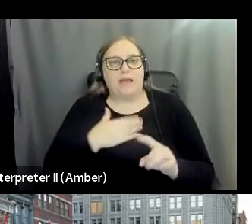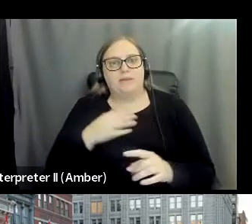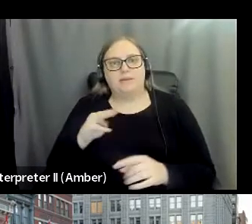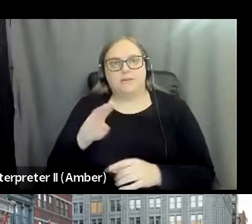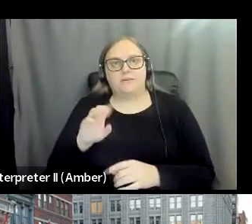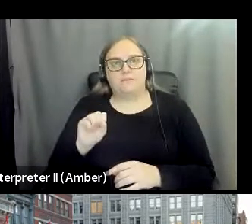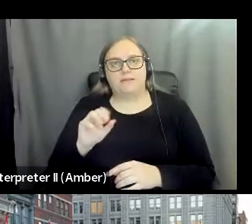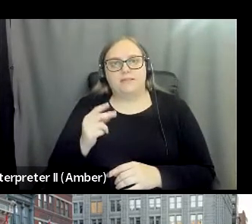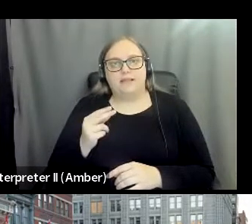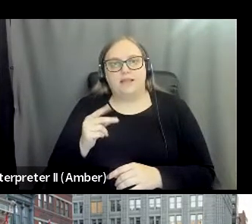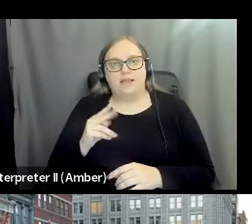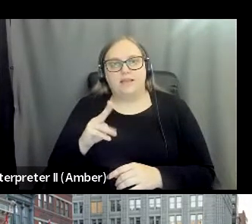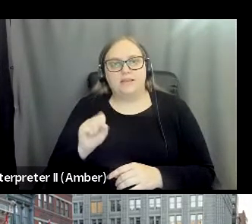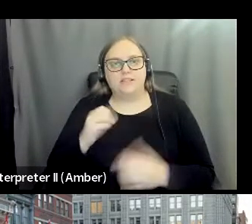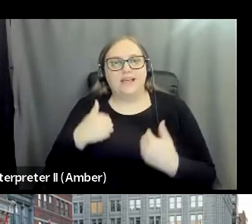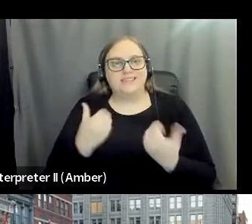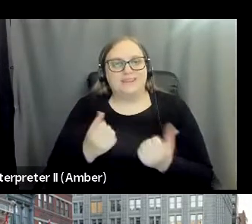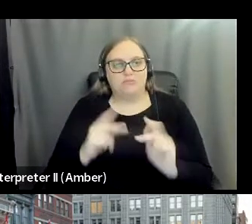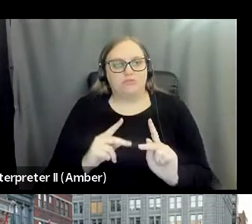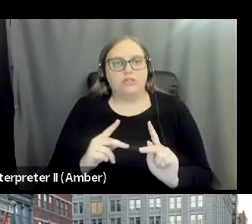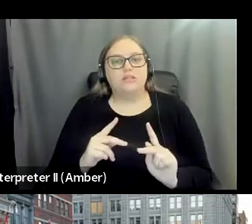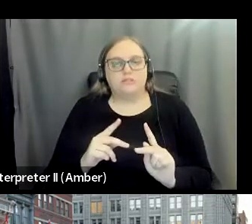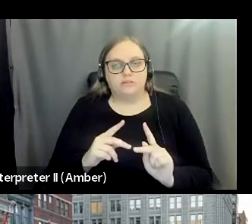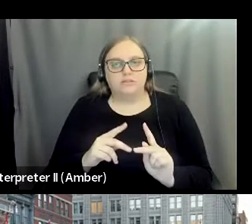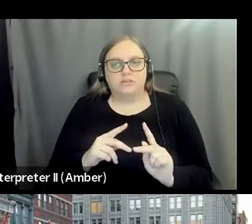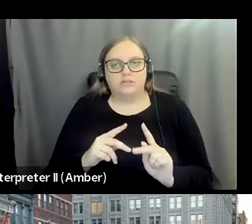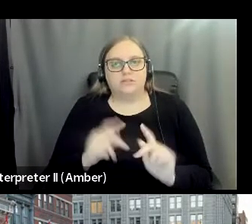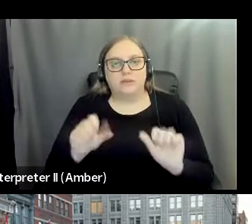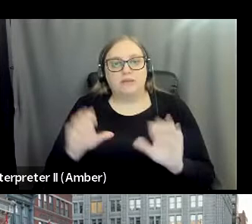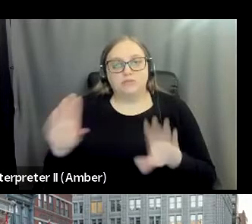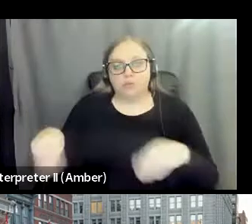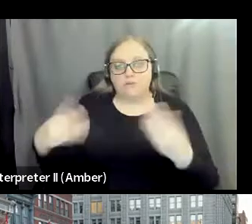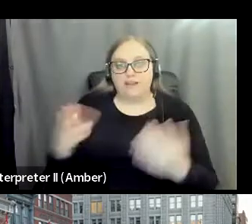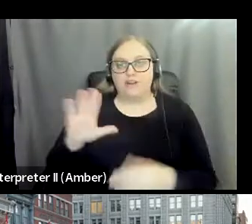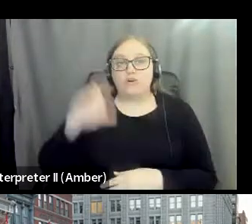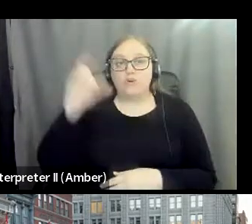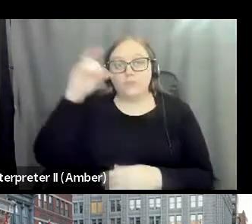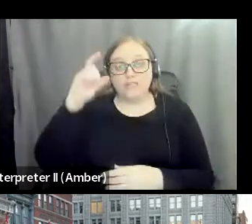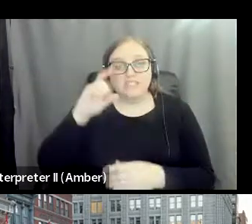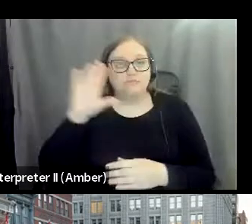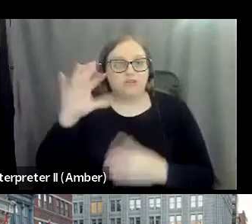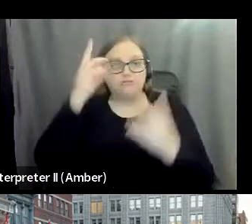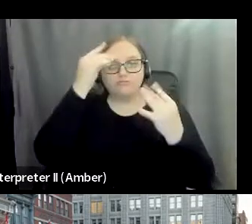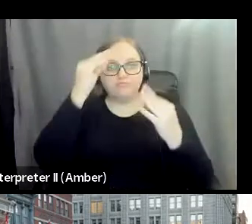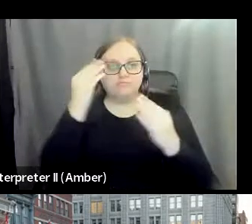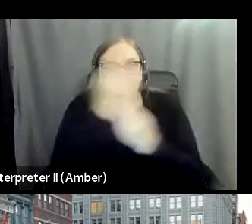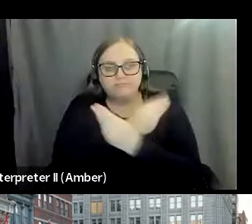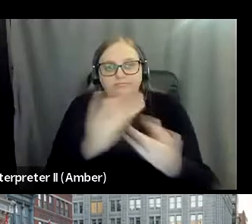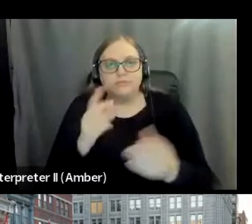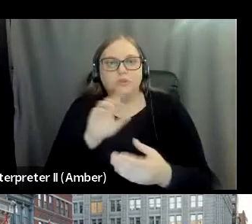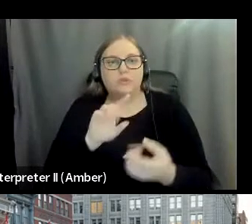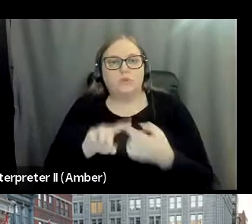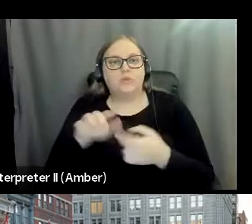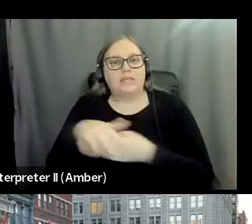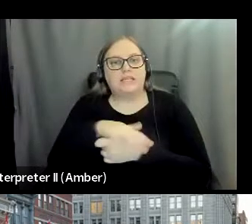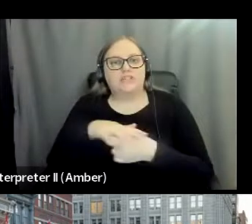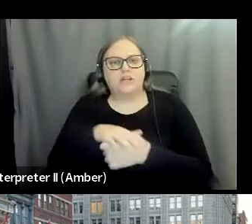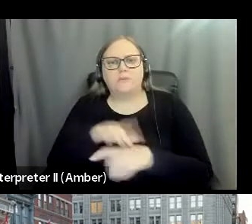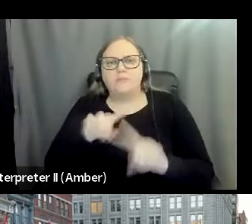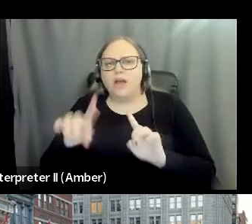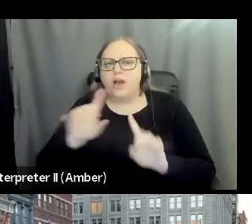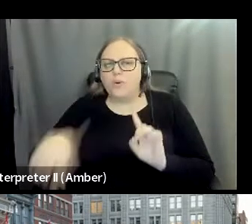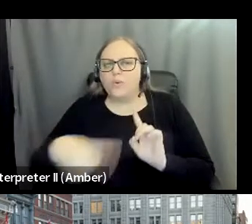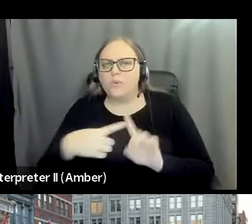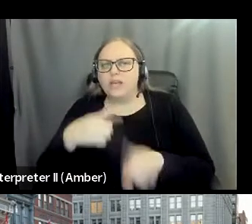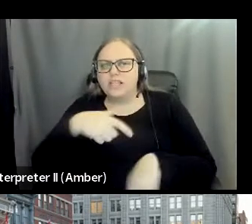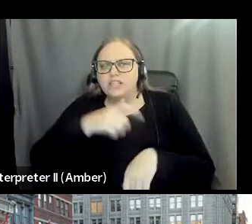an opportunity to provide her wisdom and insights to the district. I did not catch when the